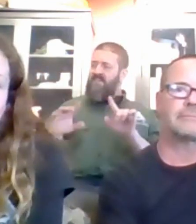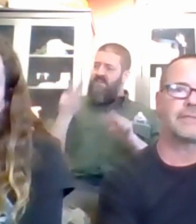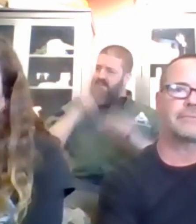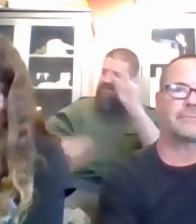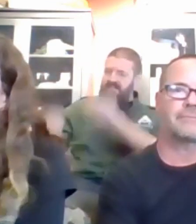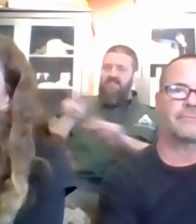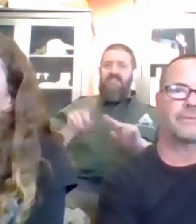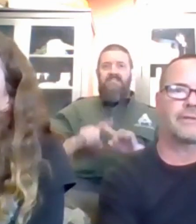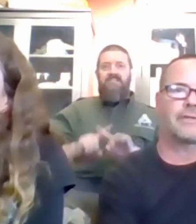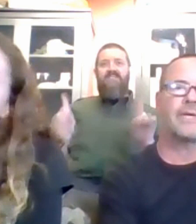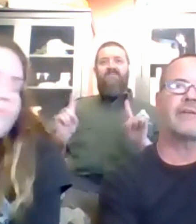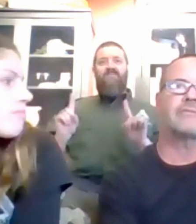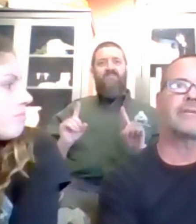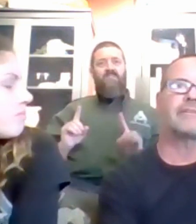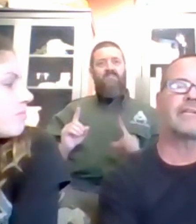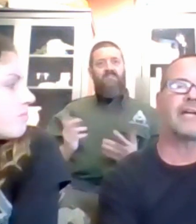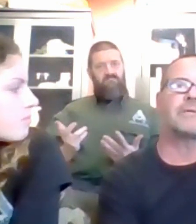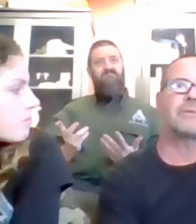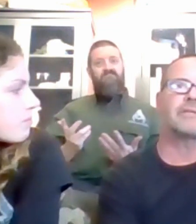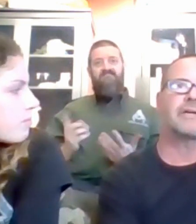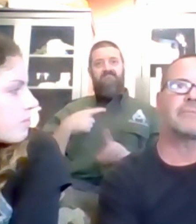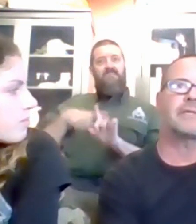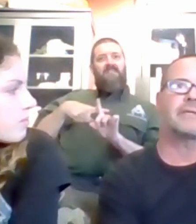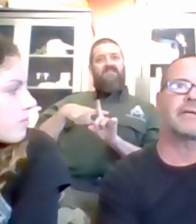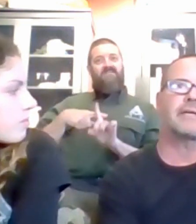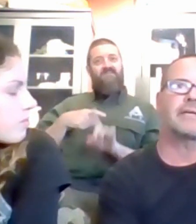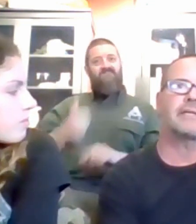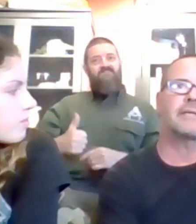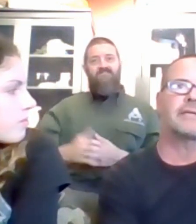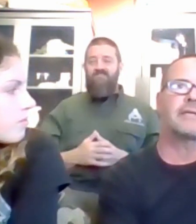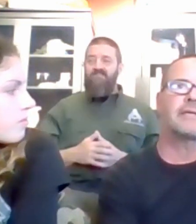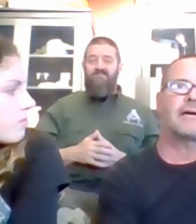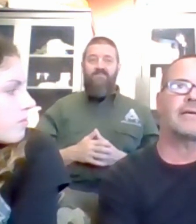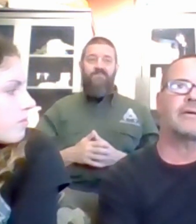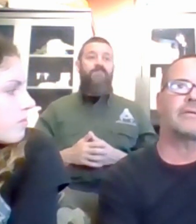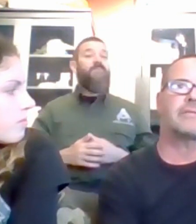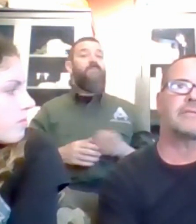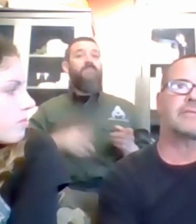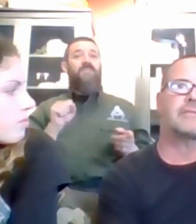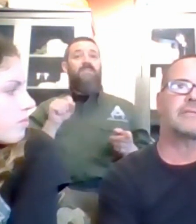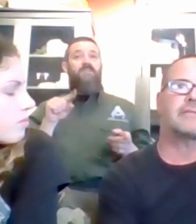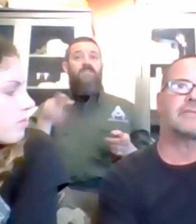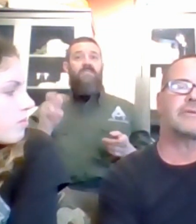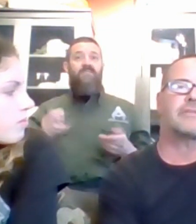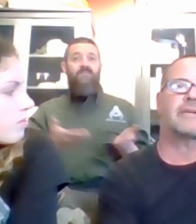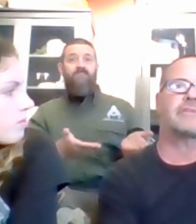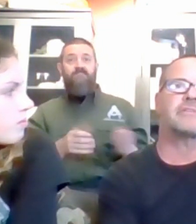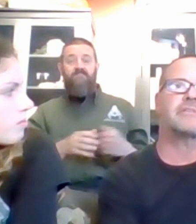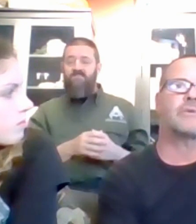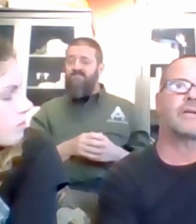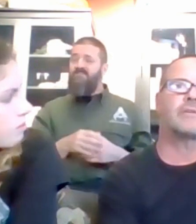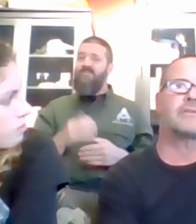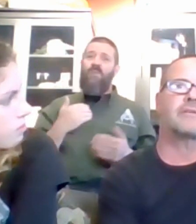person, what you read versus how they are. Yeah. We have a lot of people that come here, and